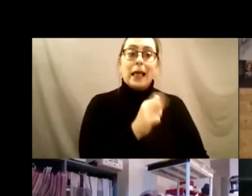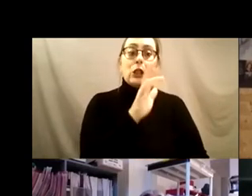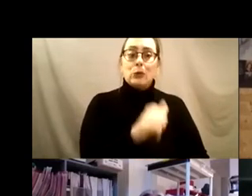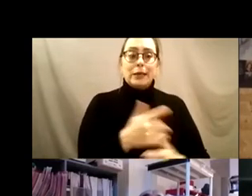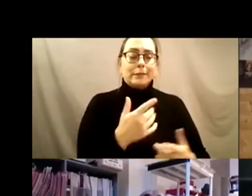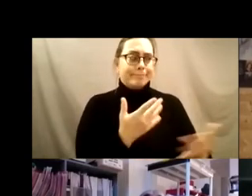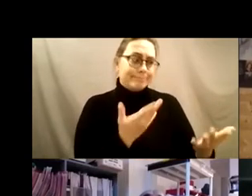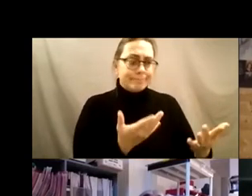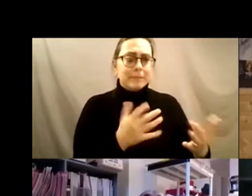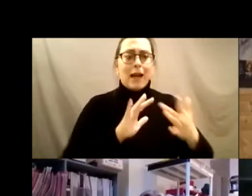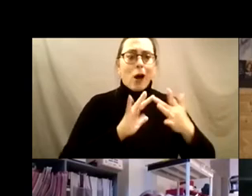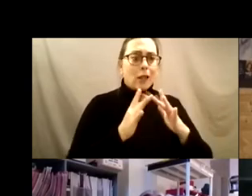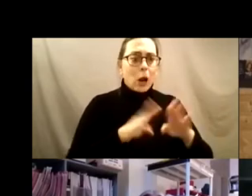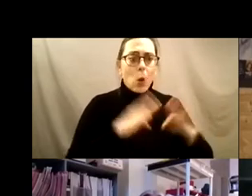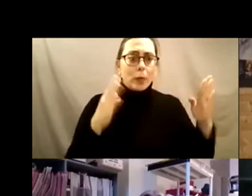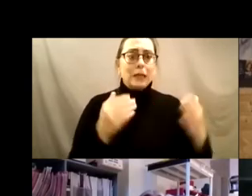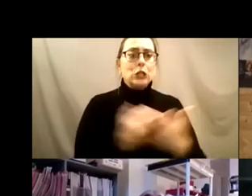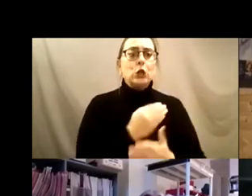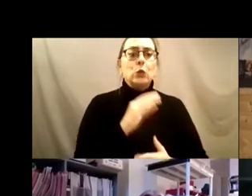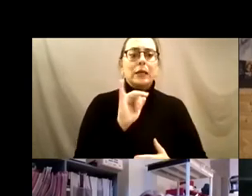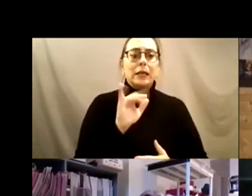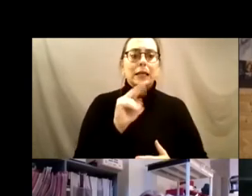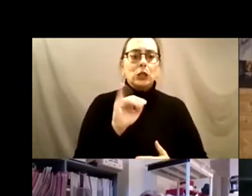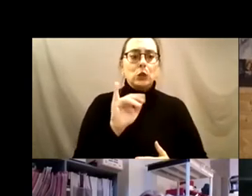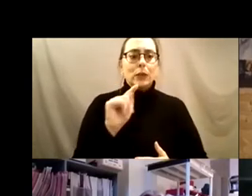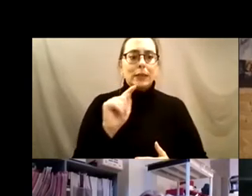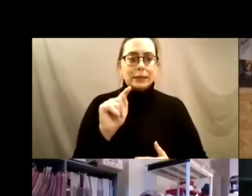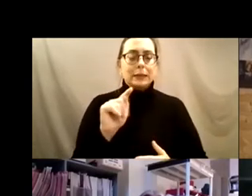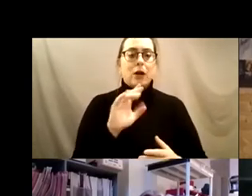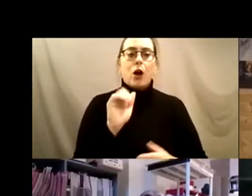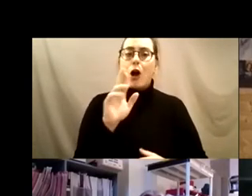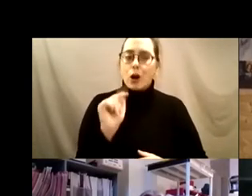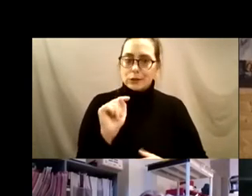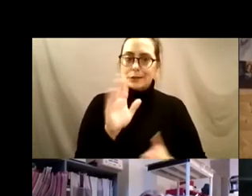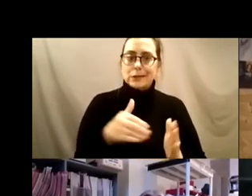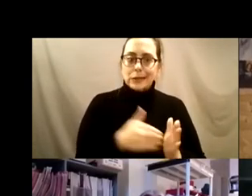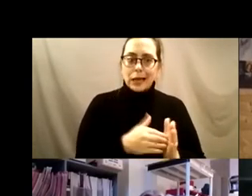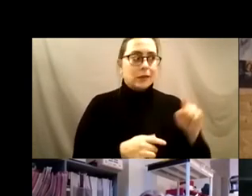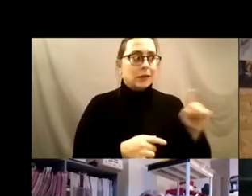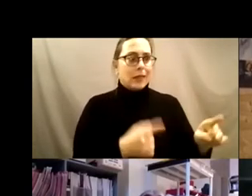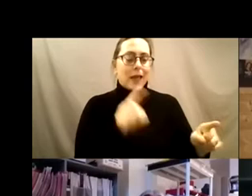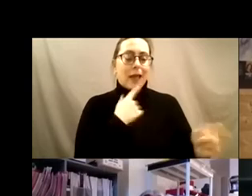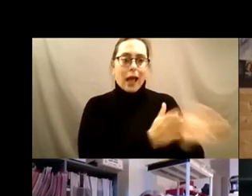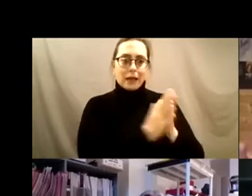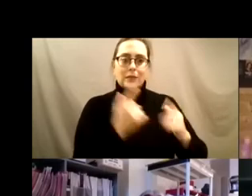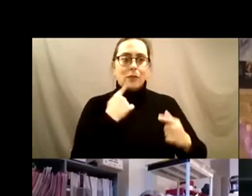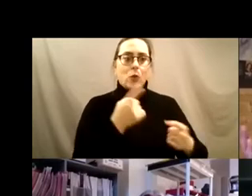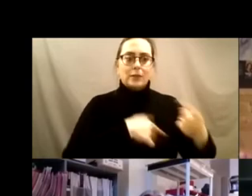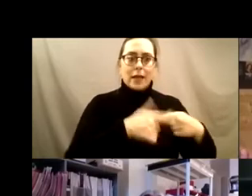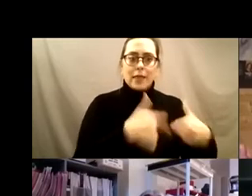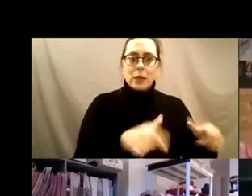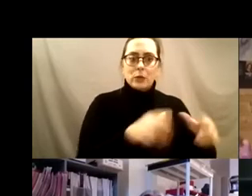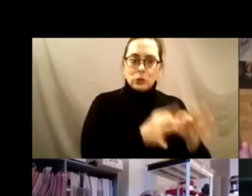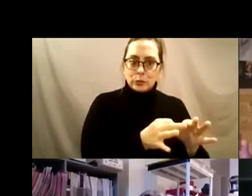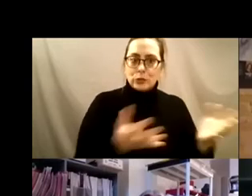online opening of the new Inuit Art Center, and they wrote back asking for Asl interpreters. And that